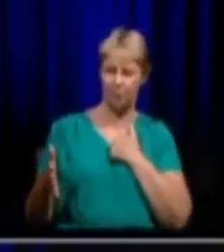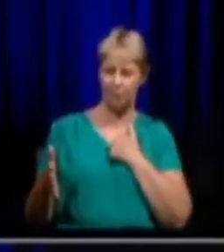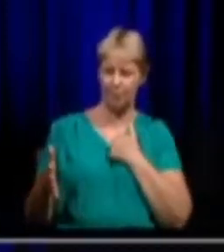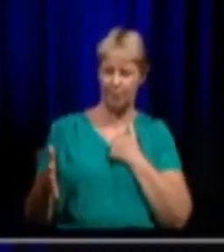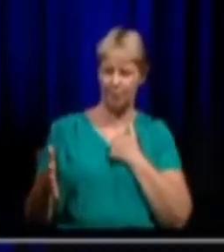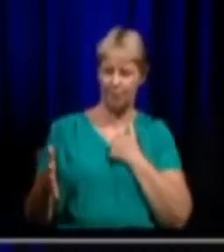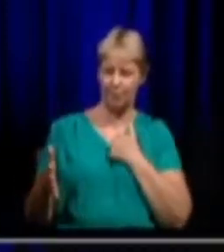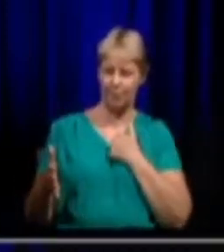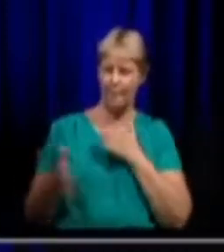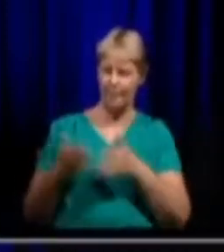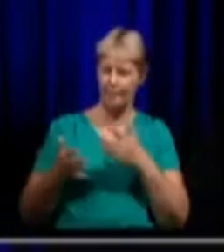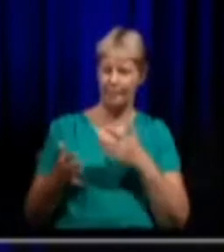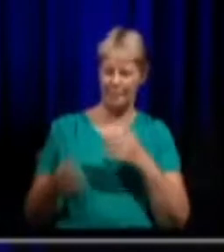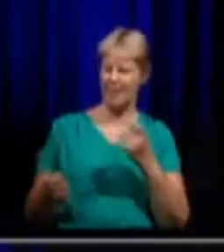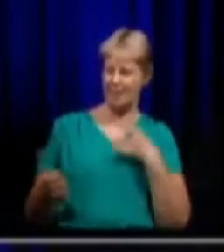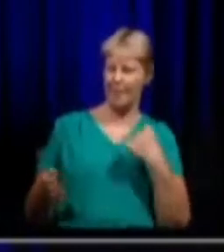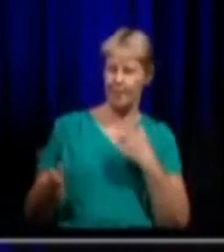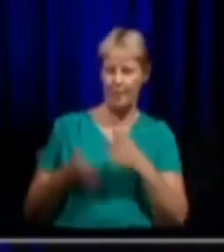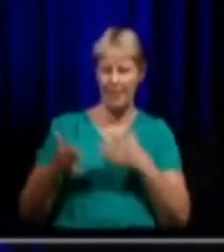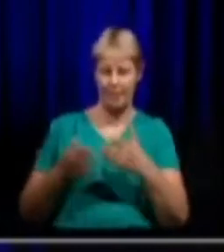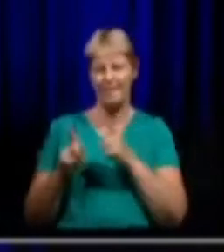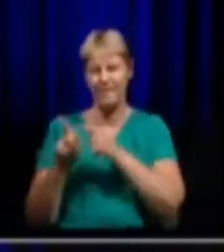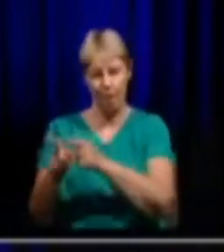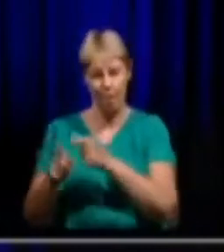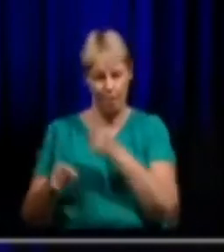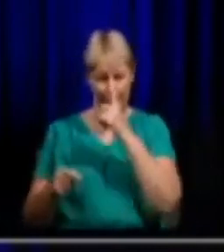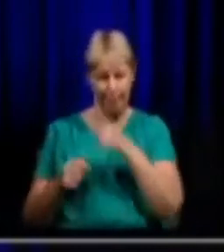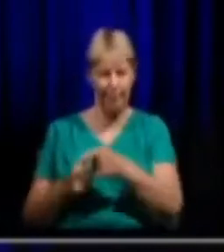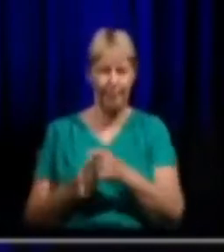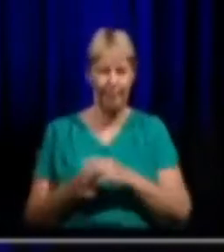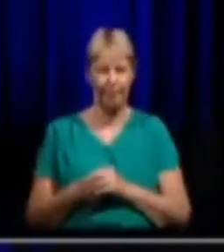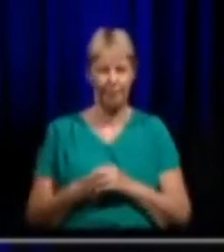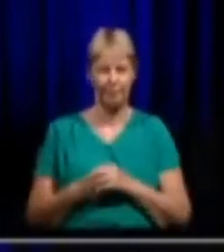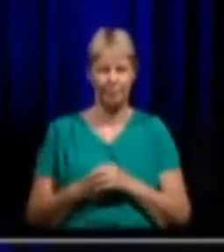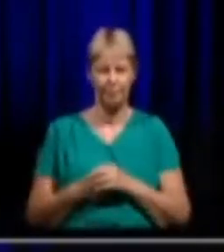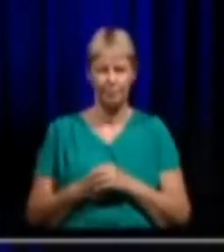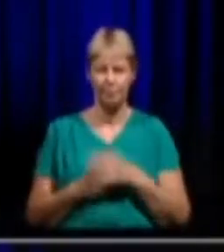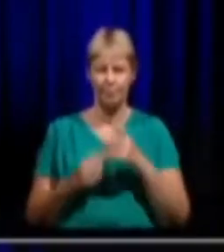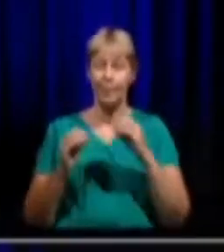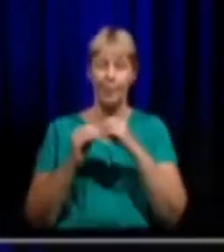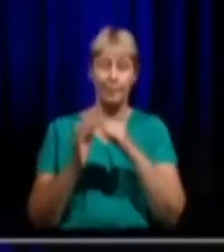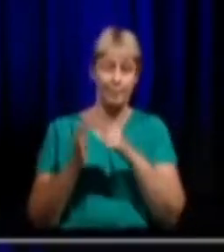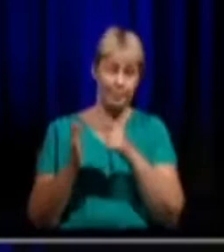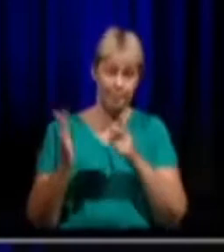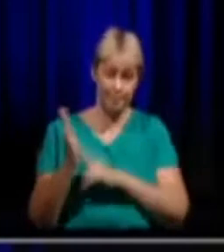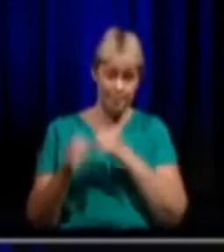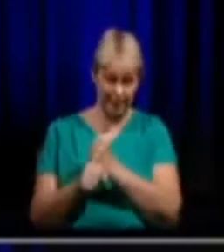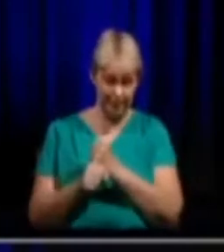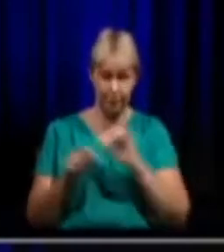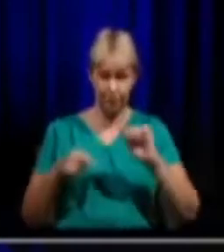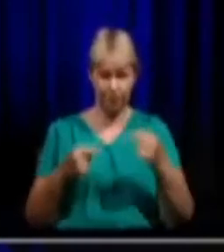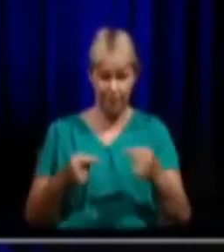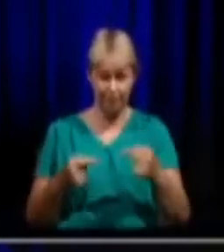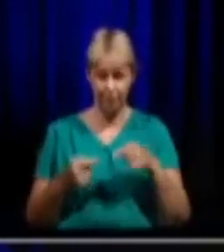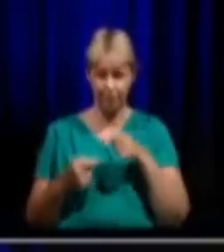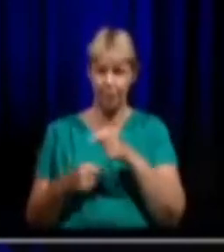than right by ourselves. It's an interesting statement. So this being challenge, the 40-day adventure that we've just begun, is going to help